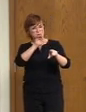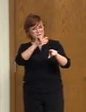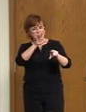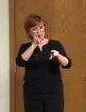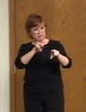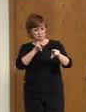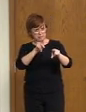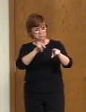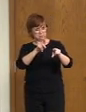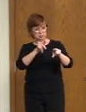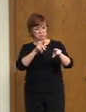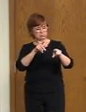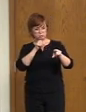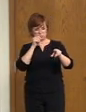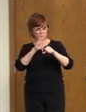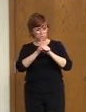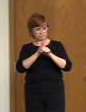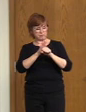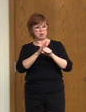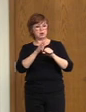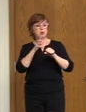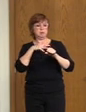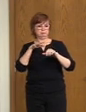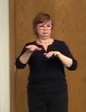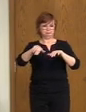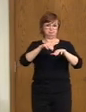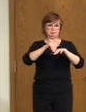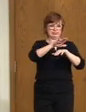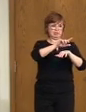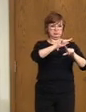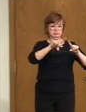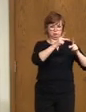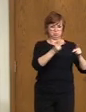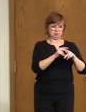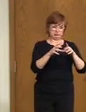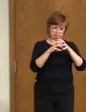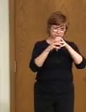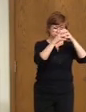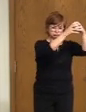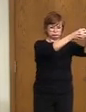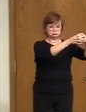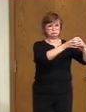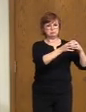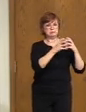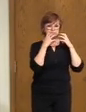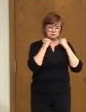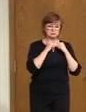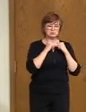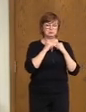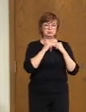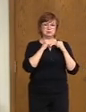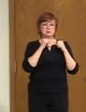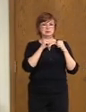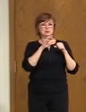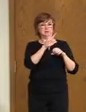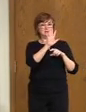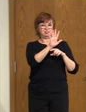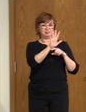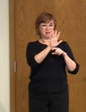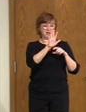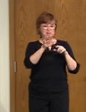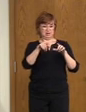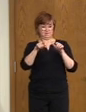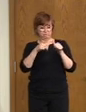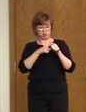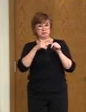since tested positive. And so again, you have to cohort residents even if they're transferred. And so again,